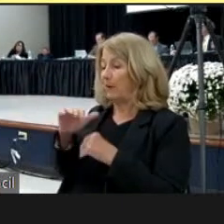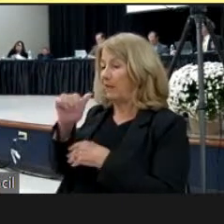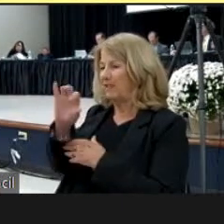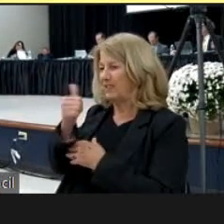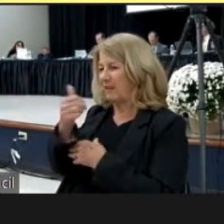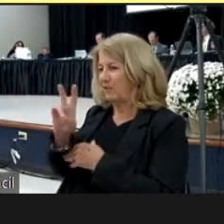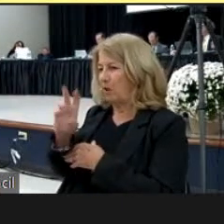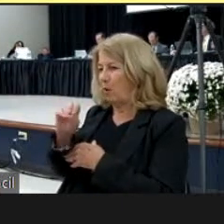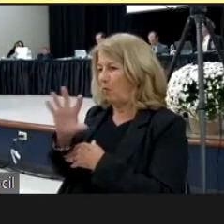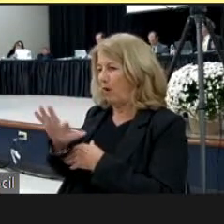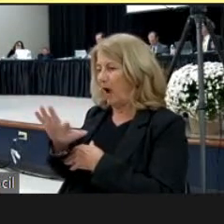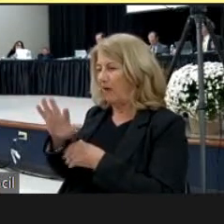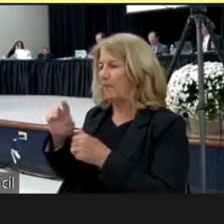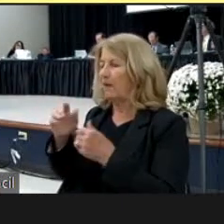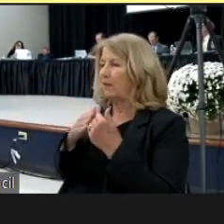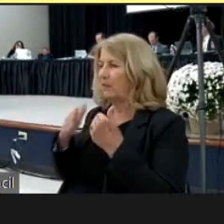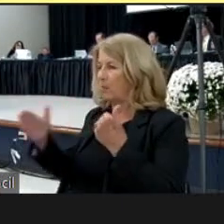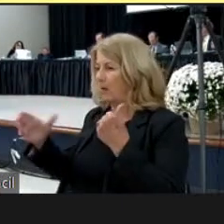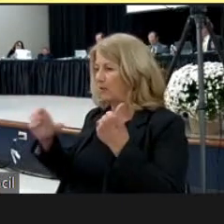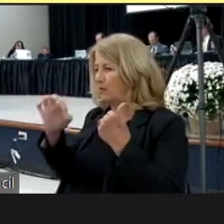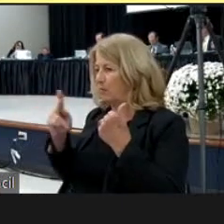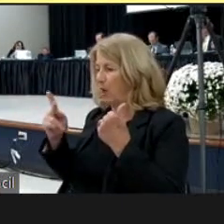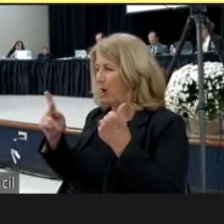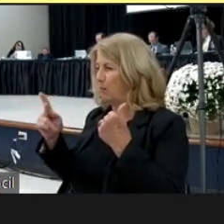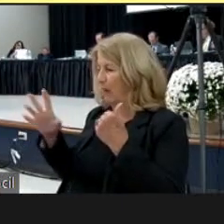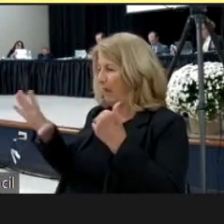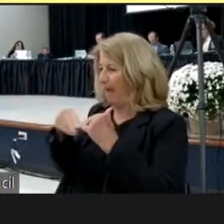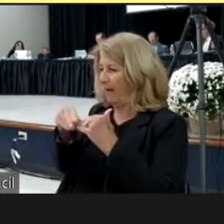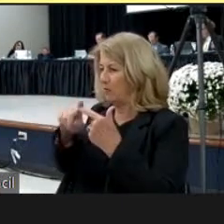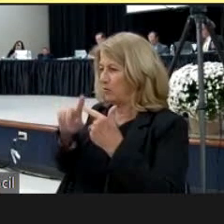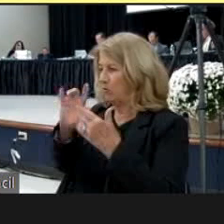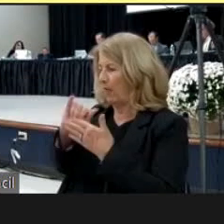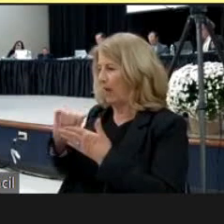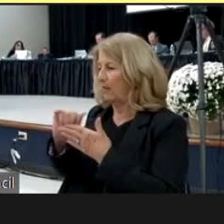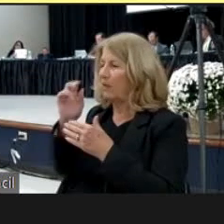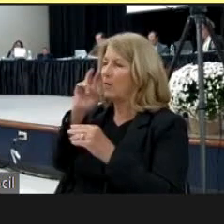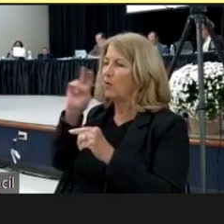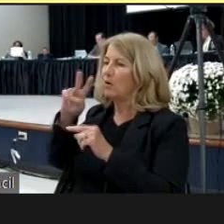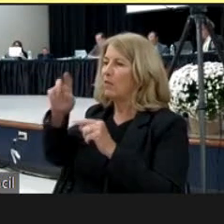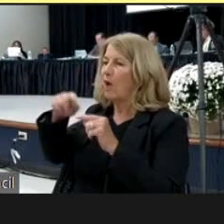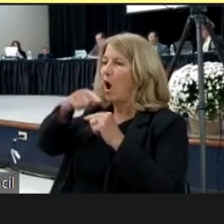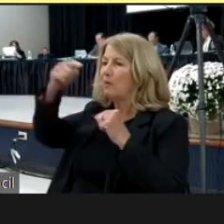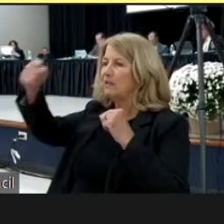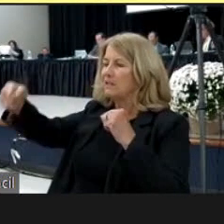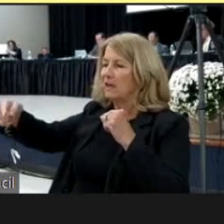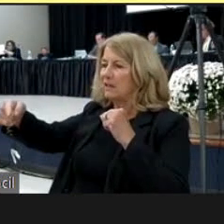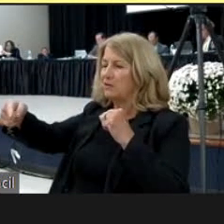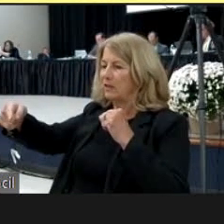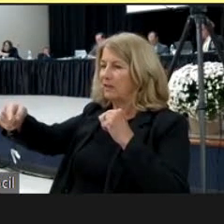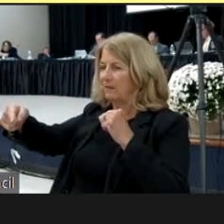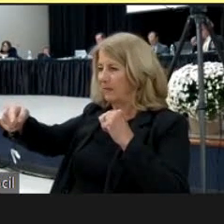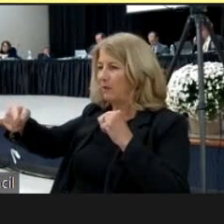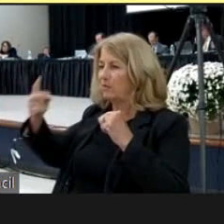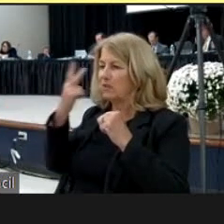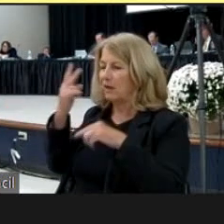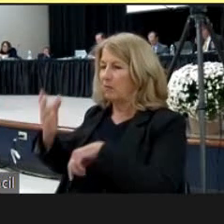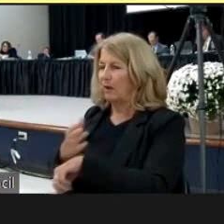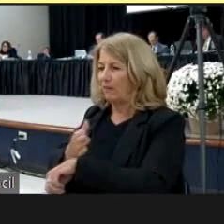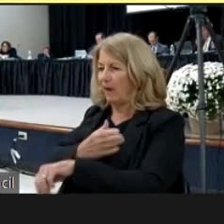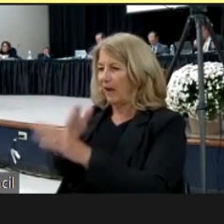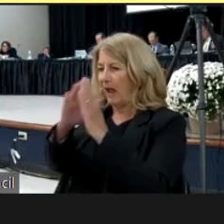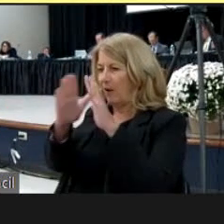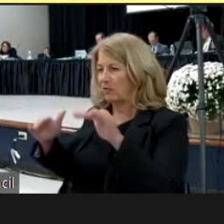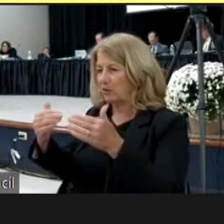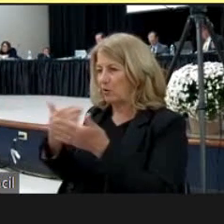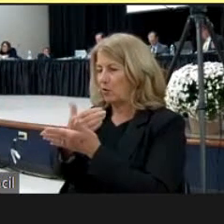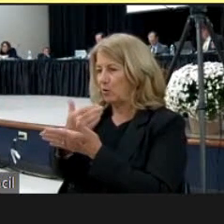1705, and then the rest of the block will be expanded. And then you look on the other side of the street and you start seeing renovated houses and new construction.